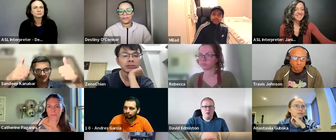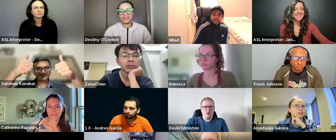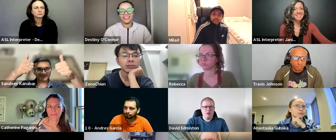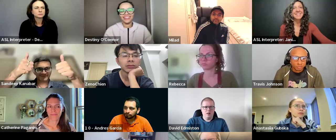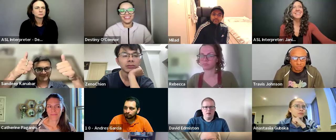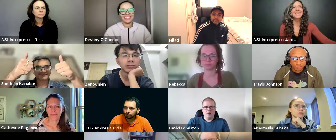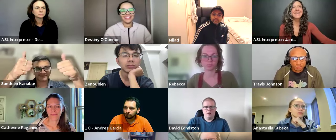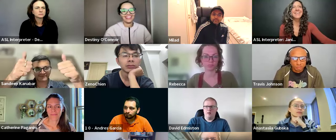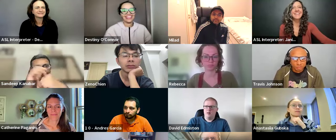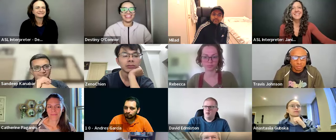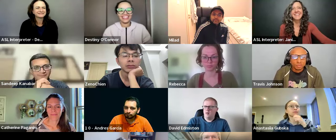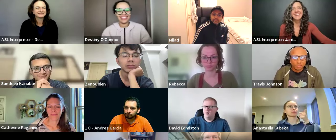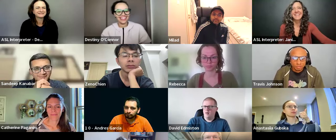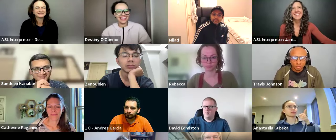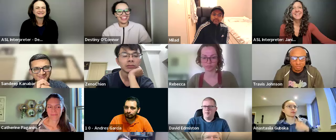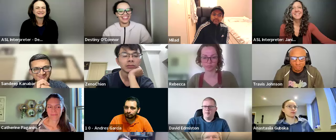news.